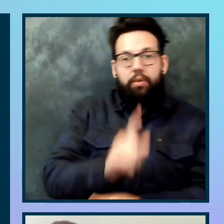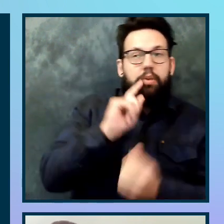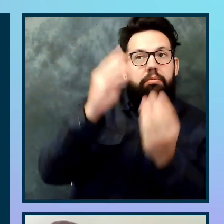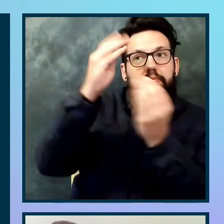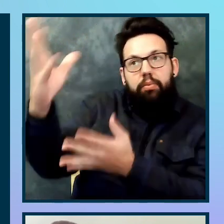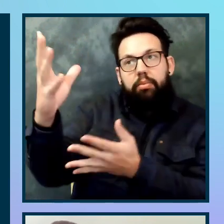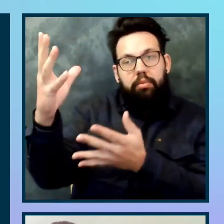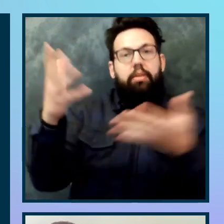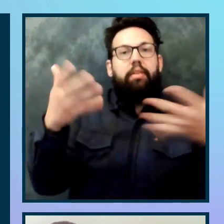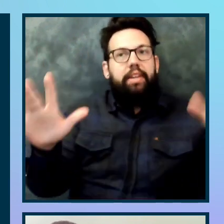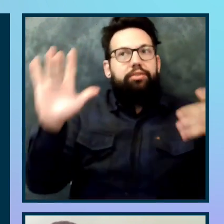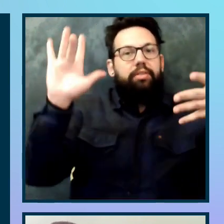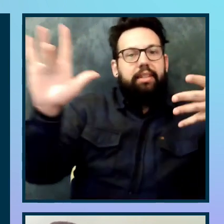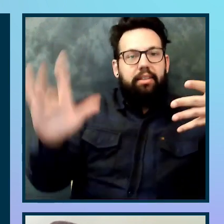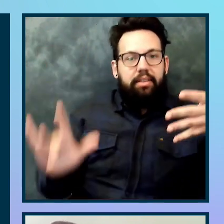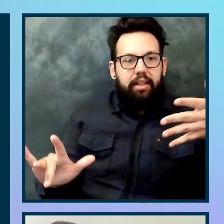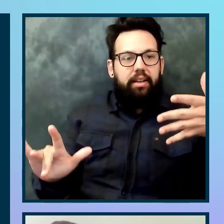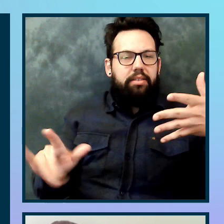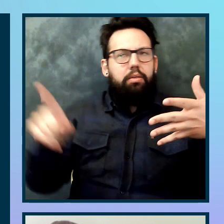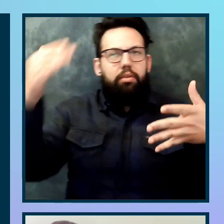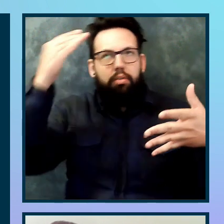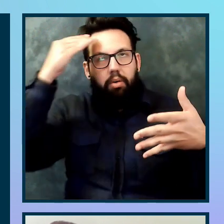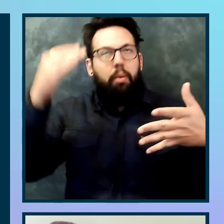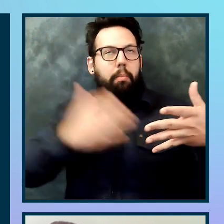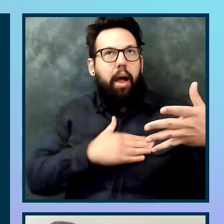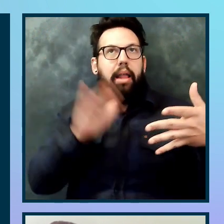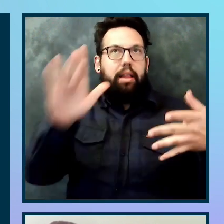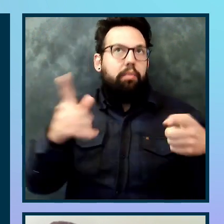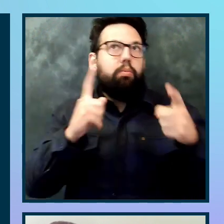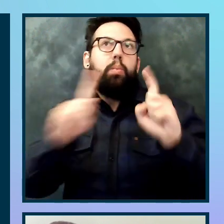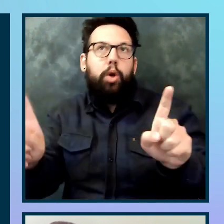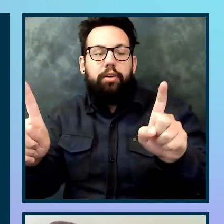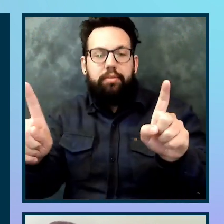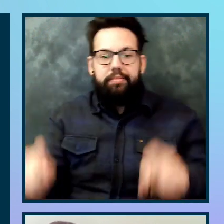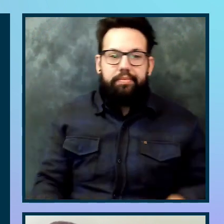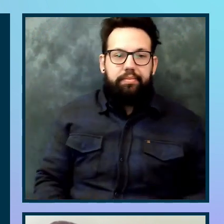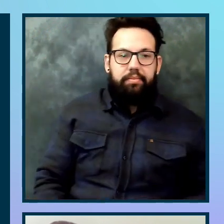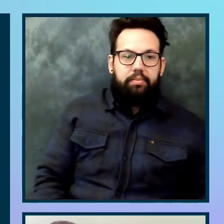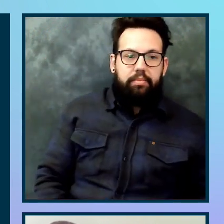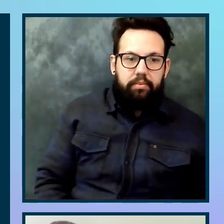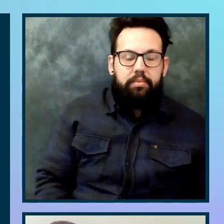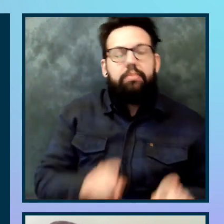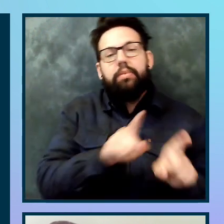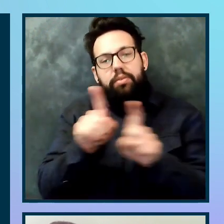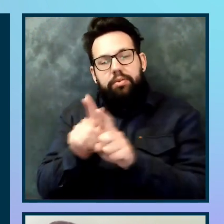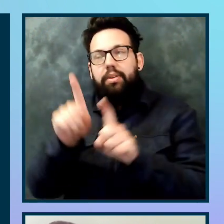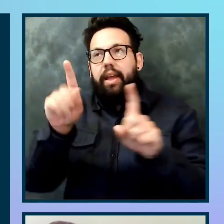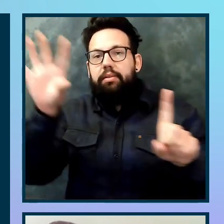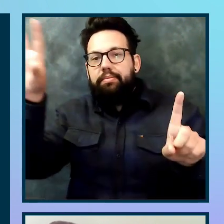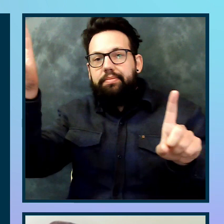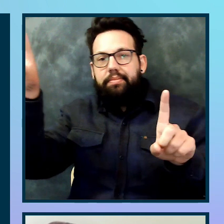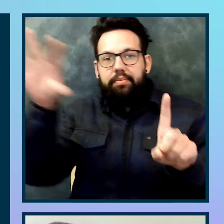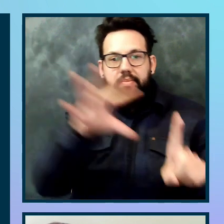additionally use aria controls. And so when a user agent supports aria controls, it makes it possible for focus to be moved from the current element directly to